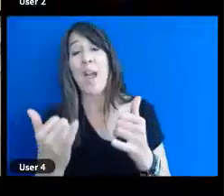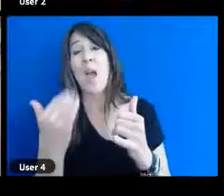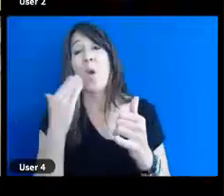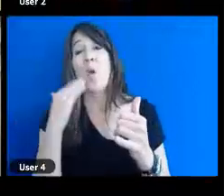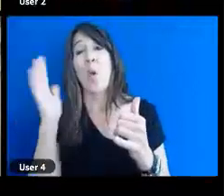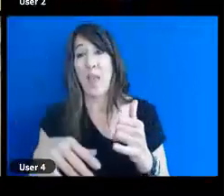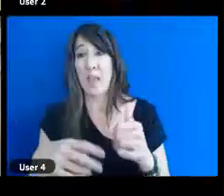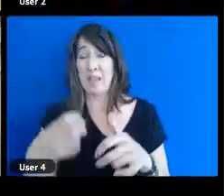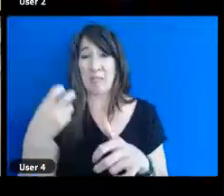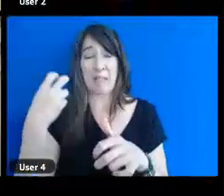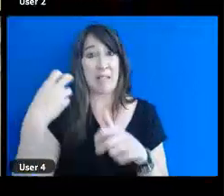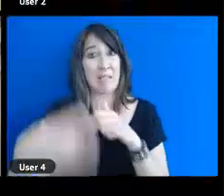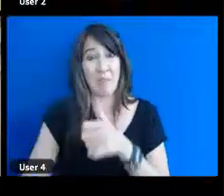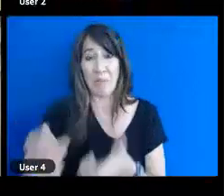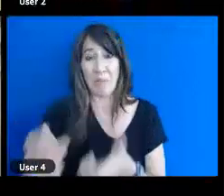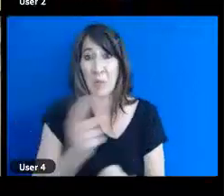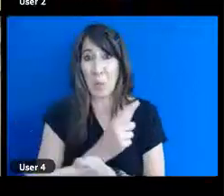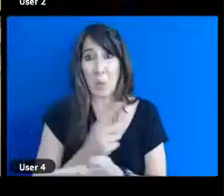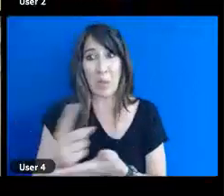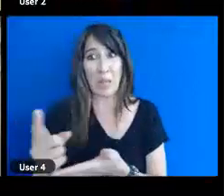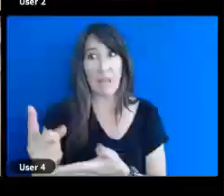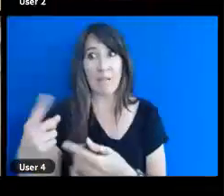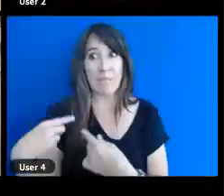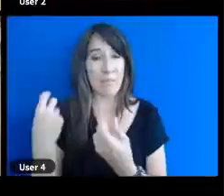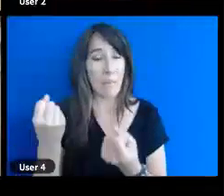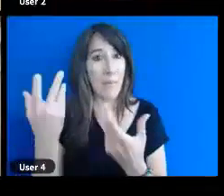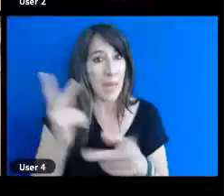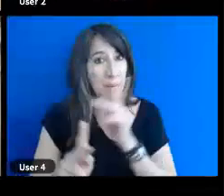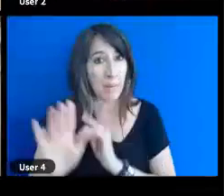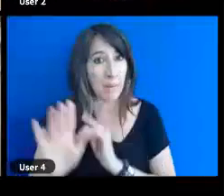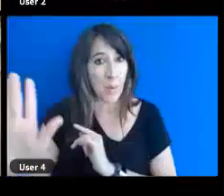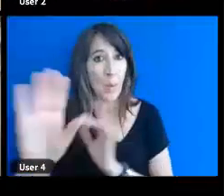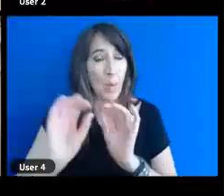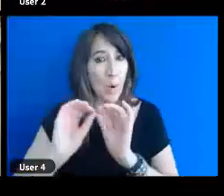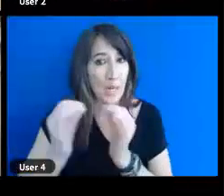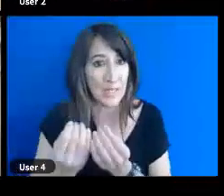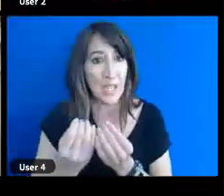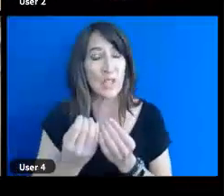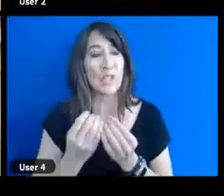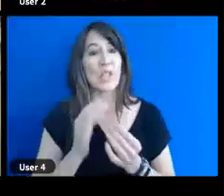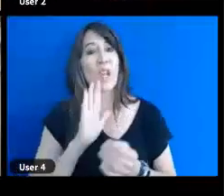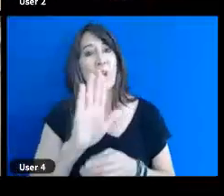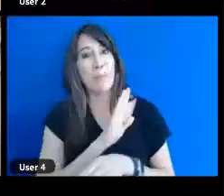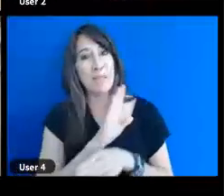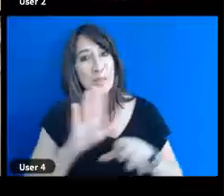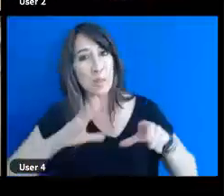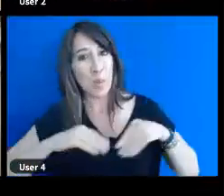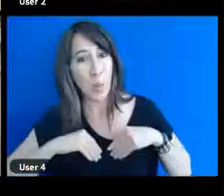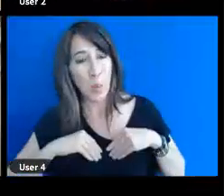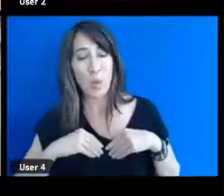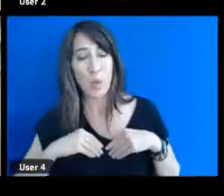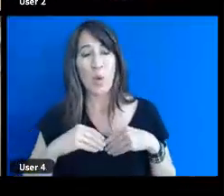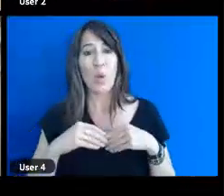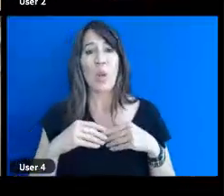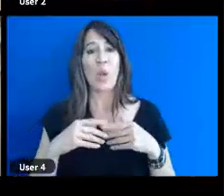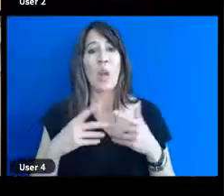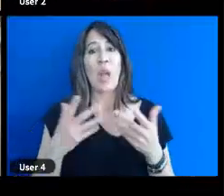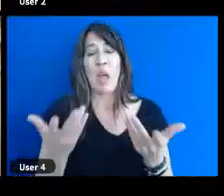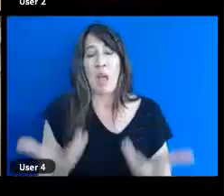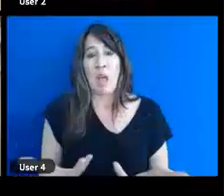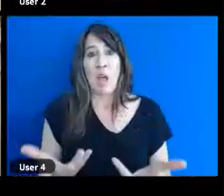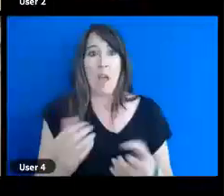been an incredibly difficult week for many people in your organizations and many of you as business owners.